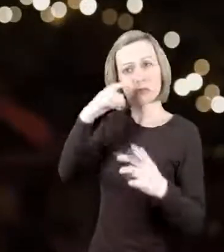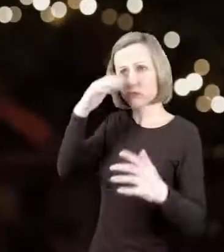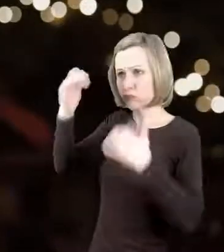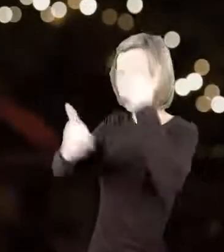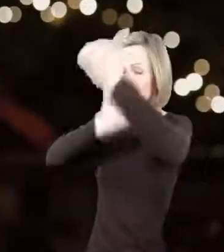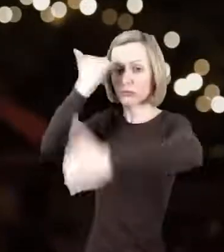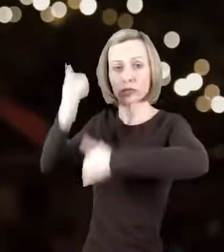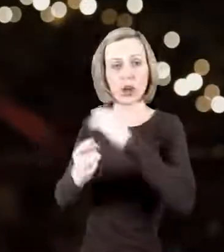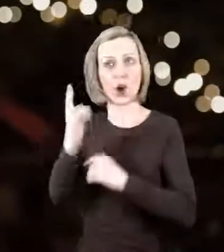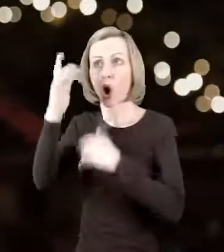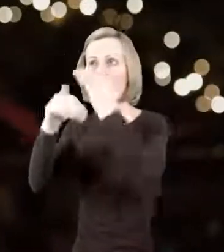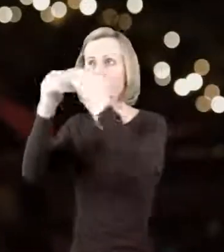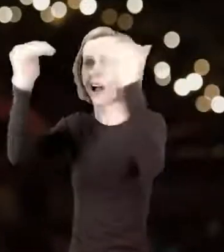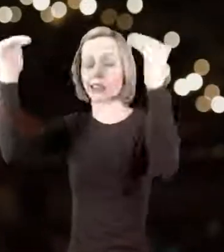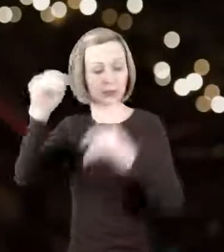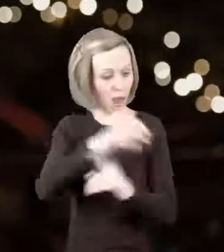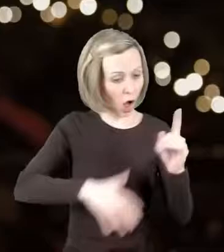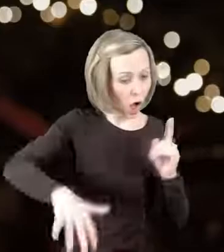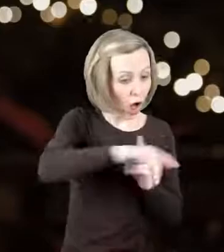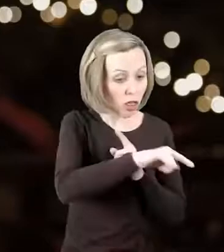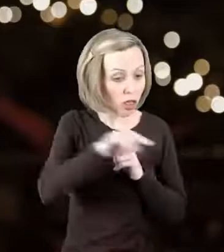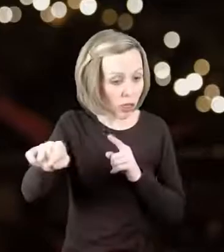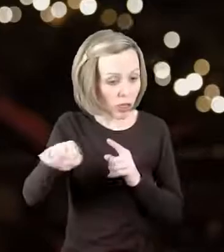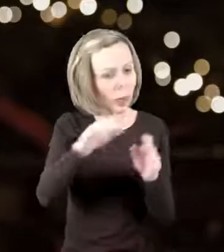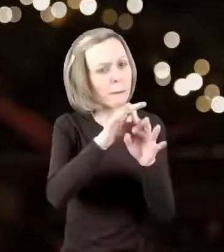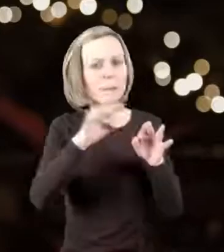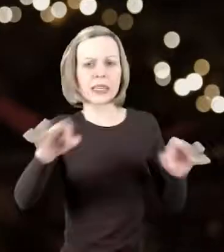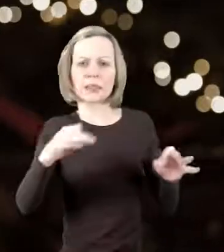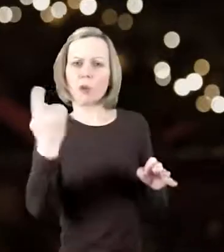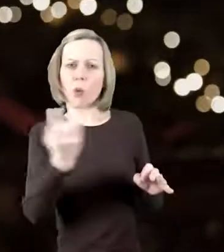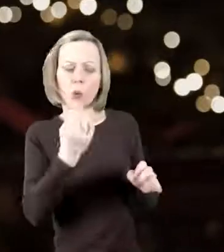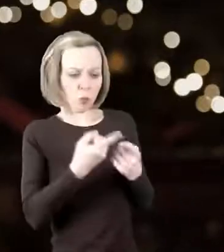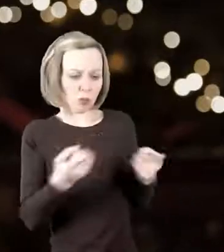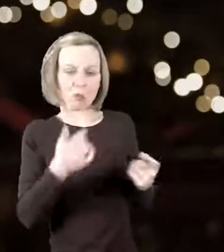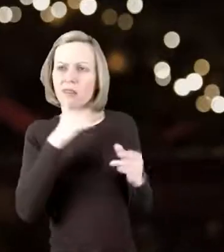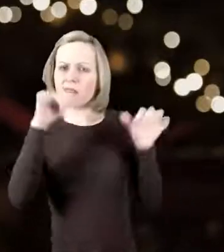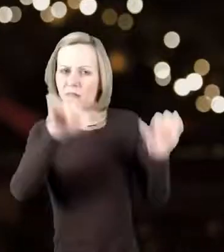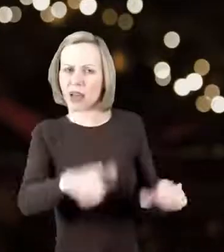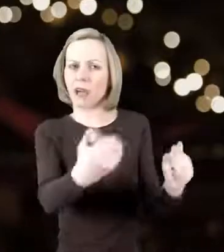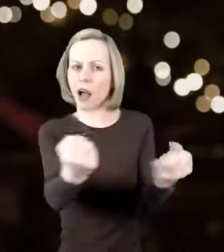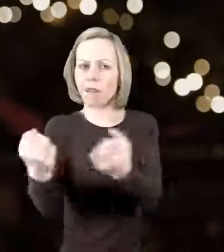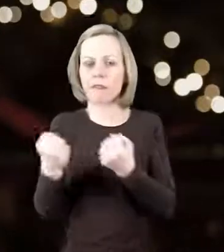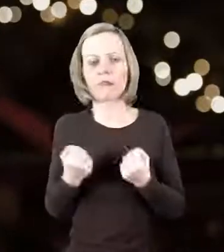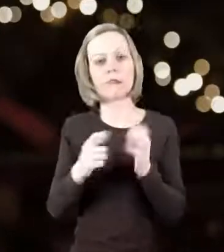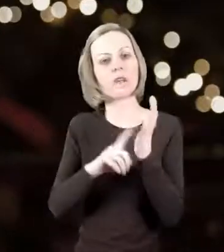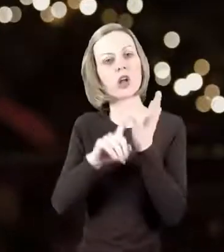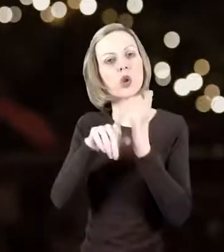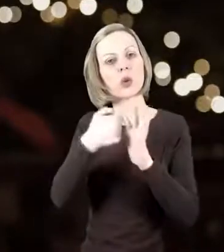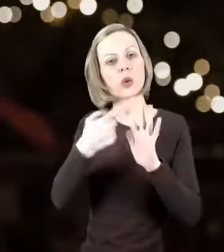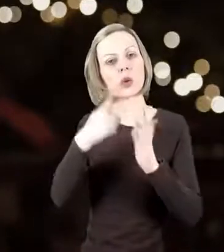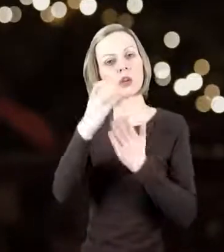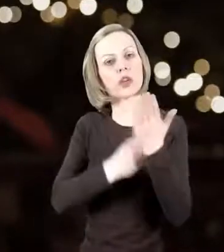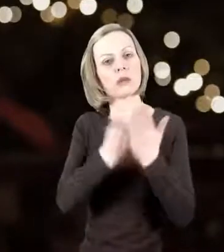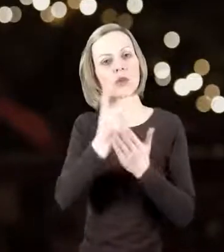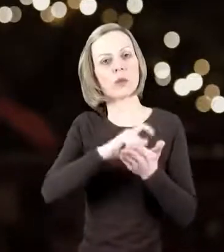the highest, and on earth peace to those on whom his favour rests. Luke chapter